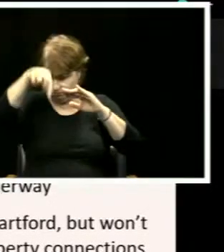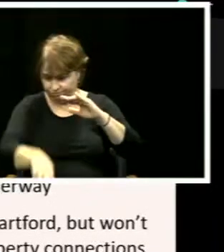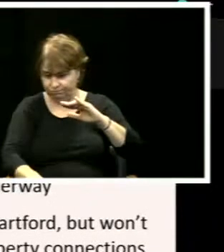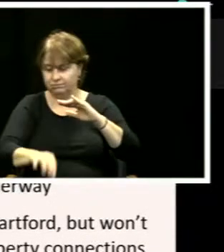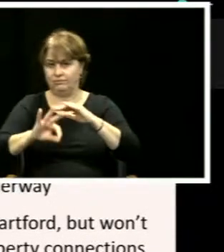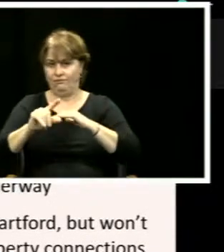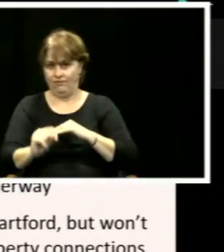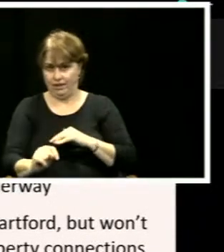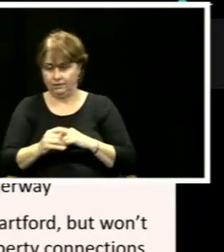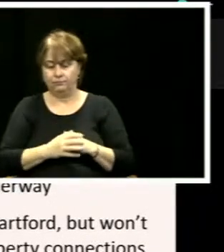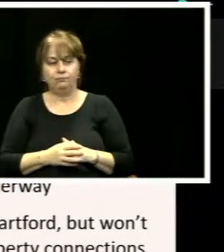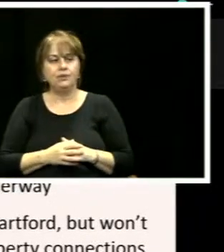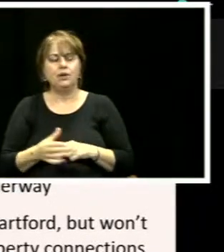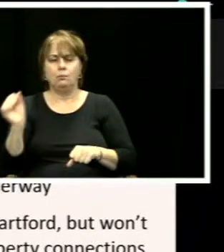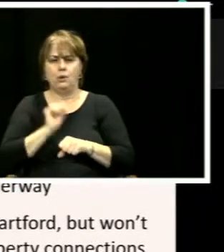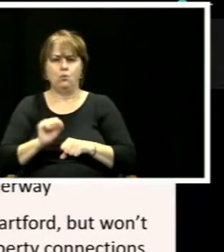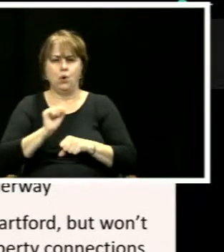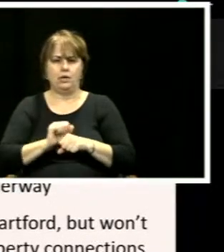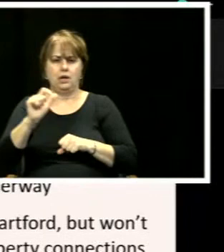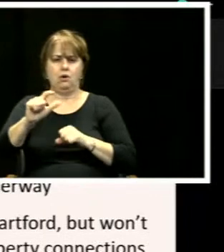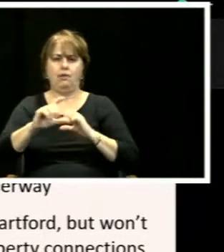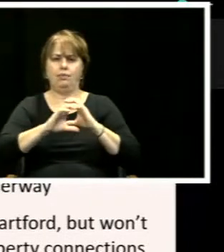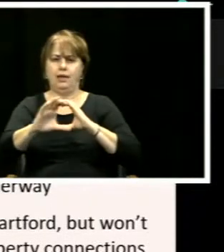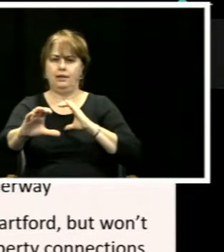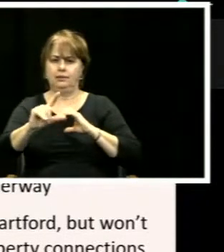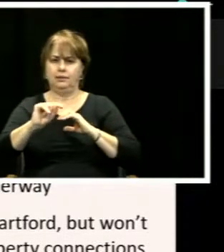have been working on that tunnel for a couple years now.